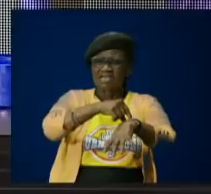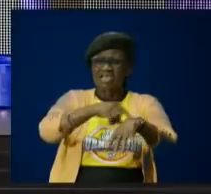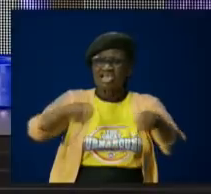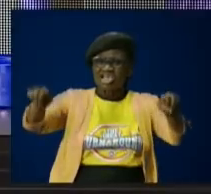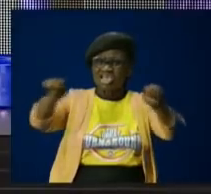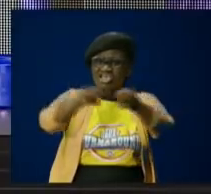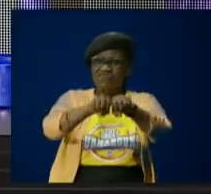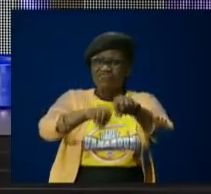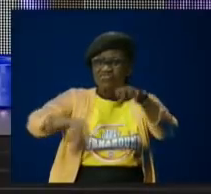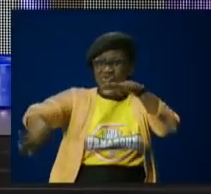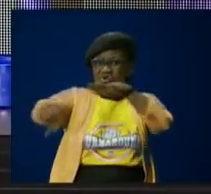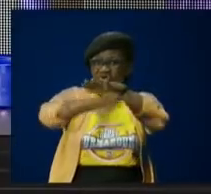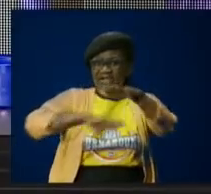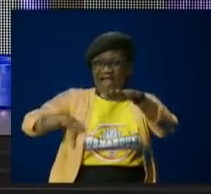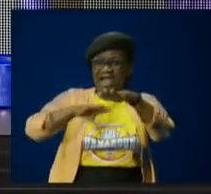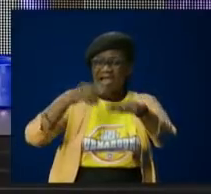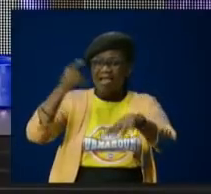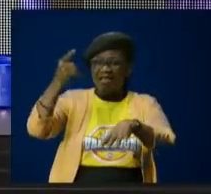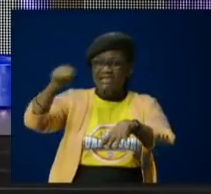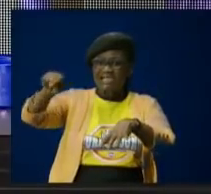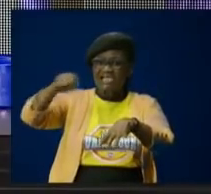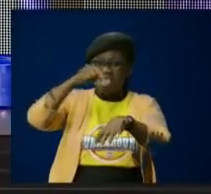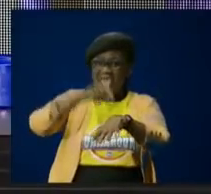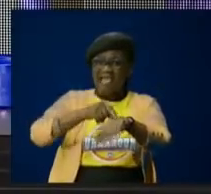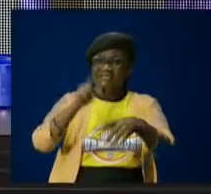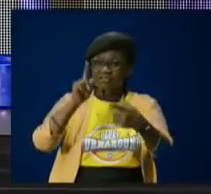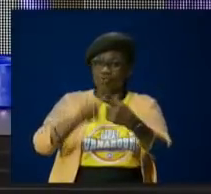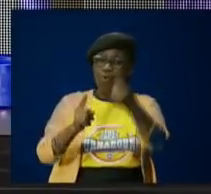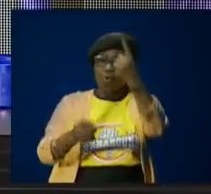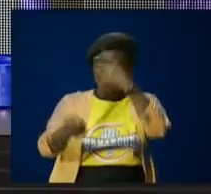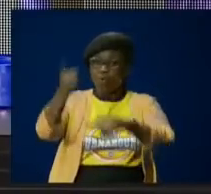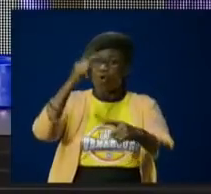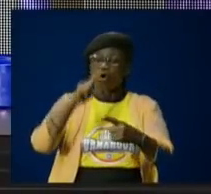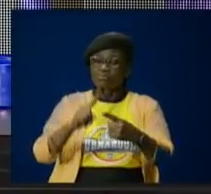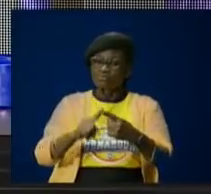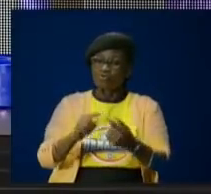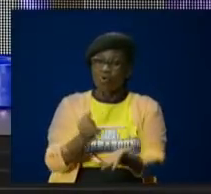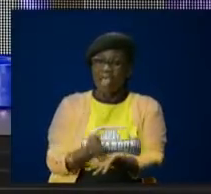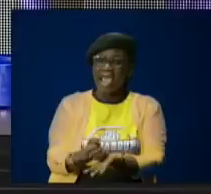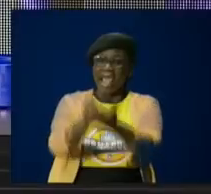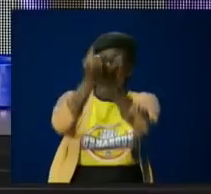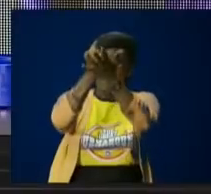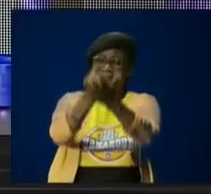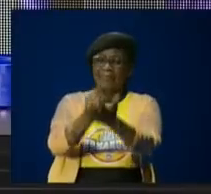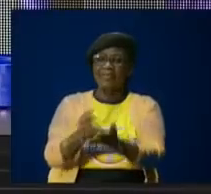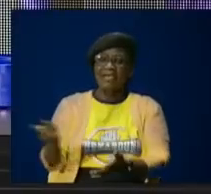even underneath the earth, to come to your aid.